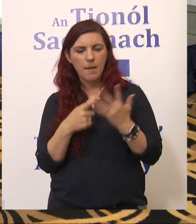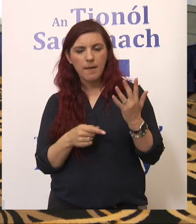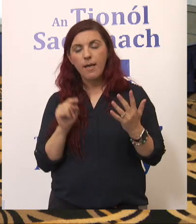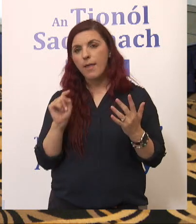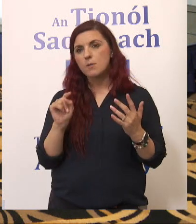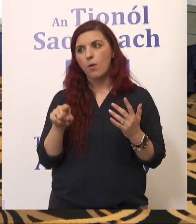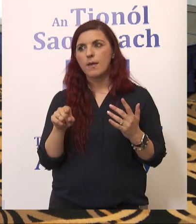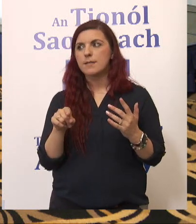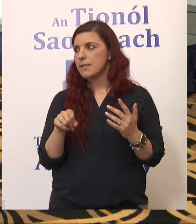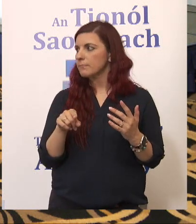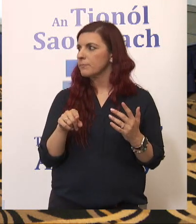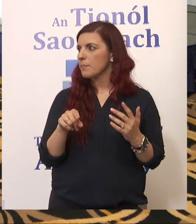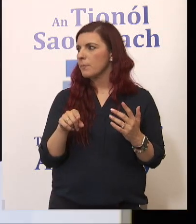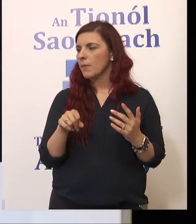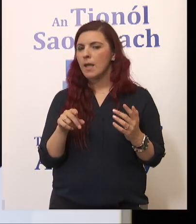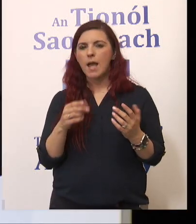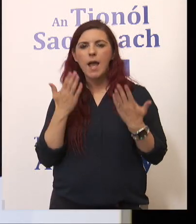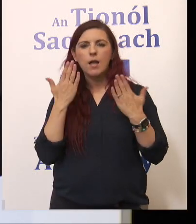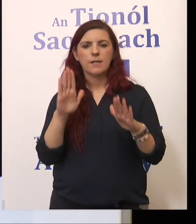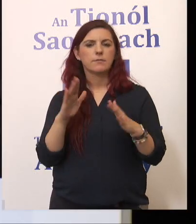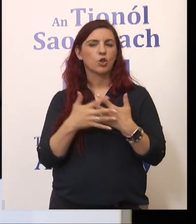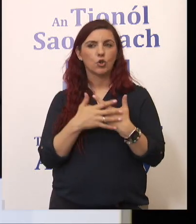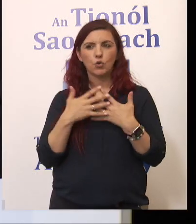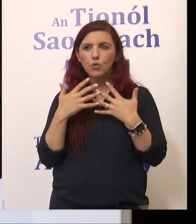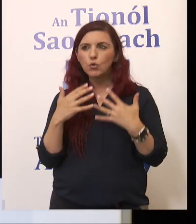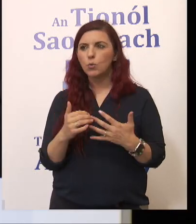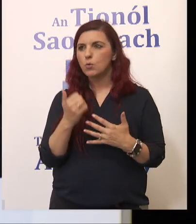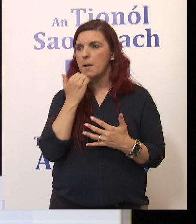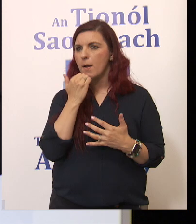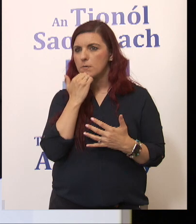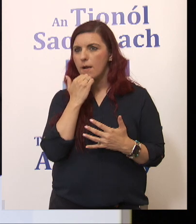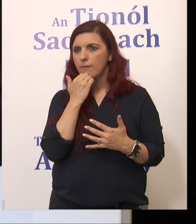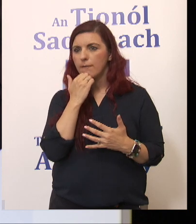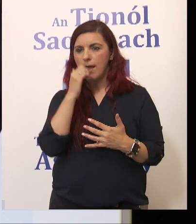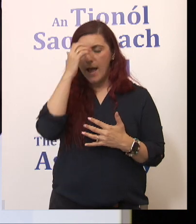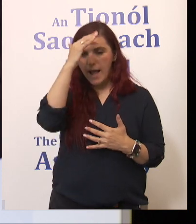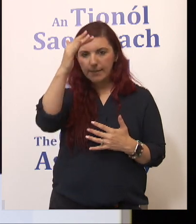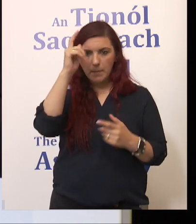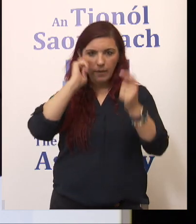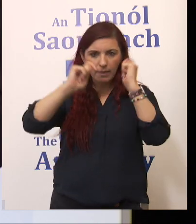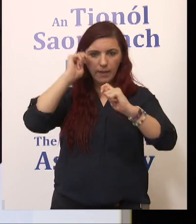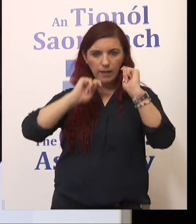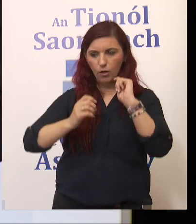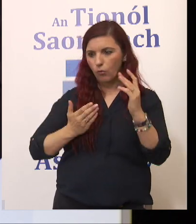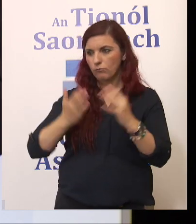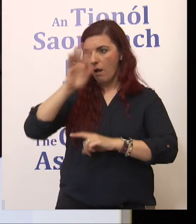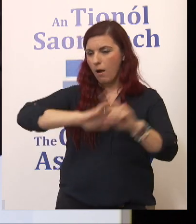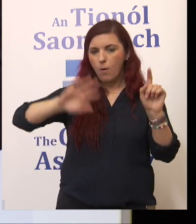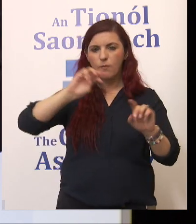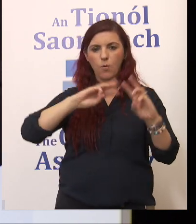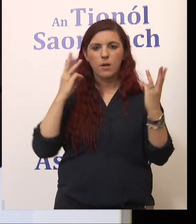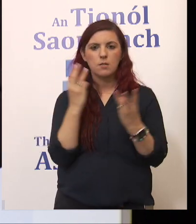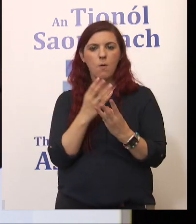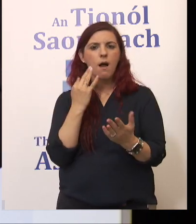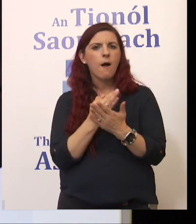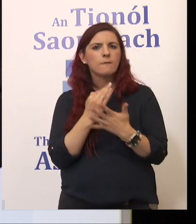that, you know, it exercises a huge amount of academic thinking throughout the world. Quite often, a